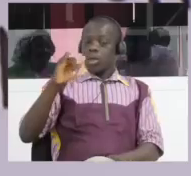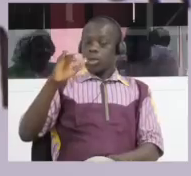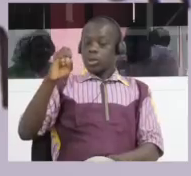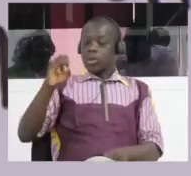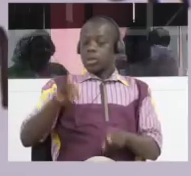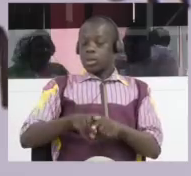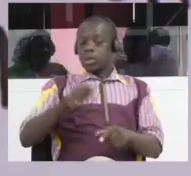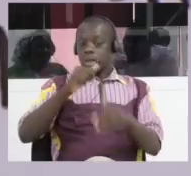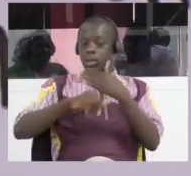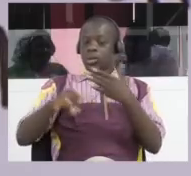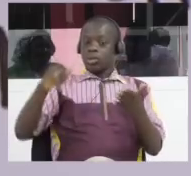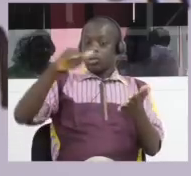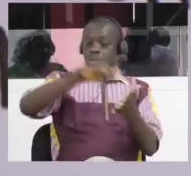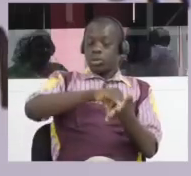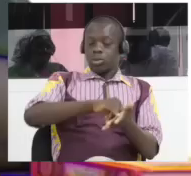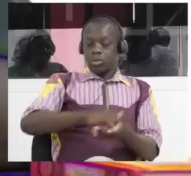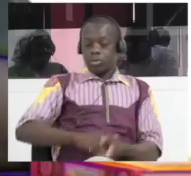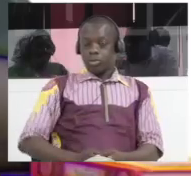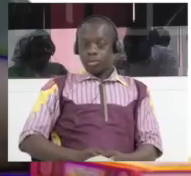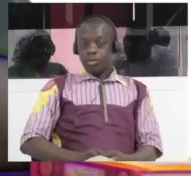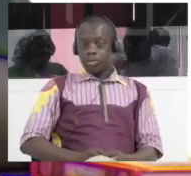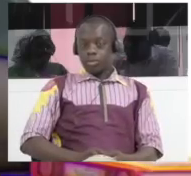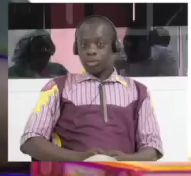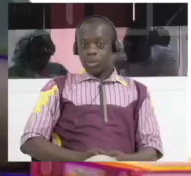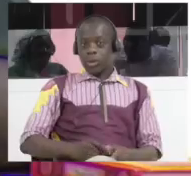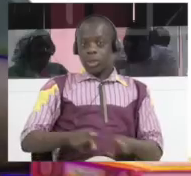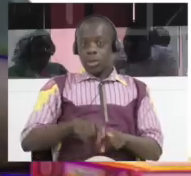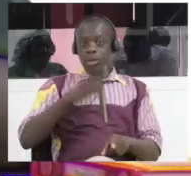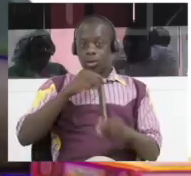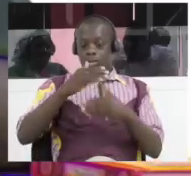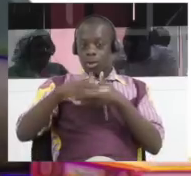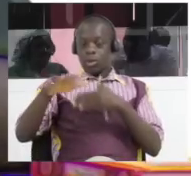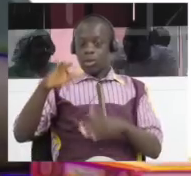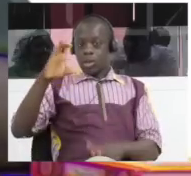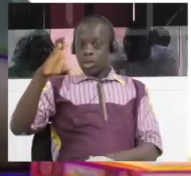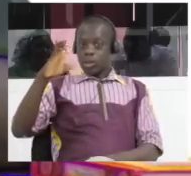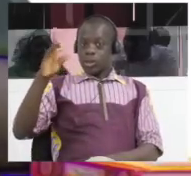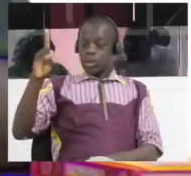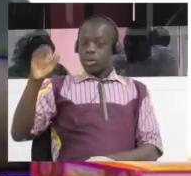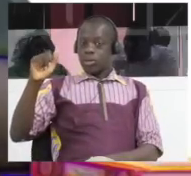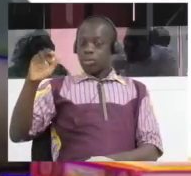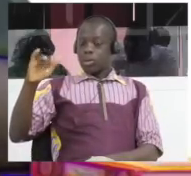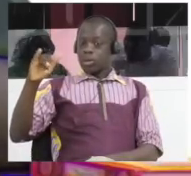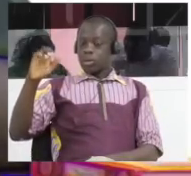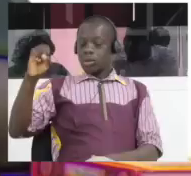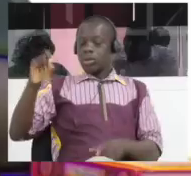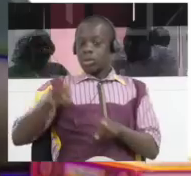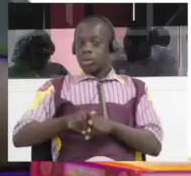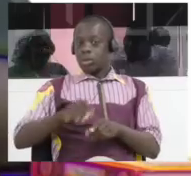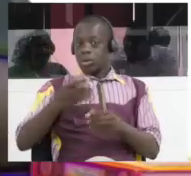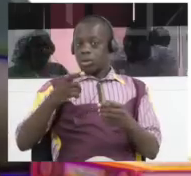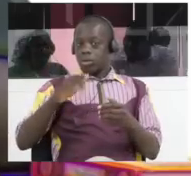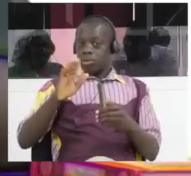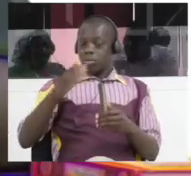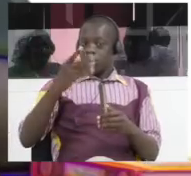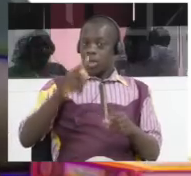corrected on that. But yes, in country, Major Chris Davis was the most senior Gambian officer. And then by